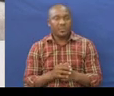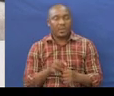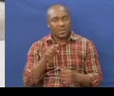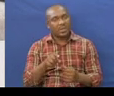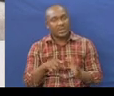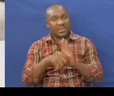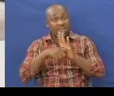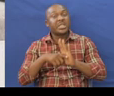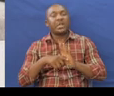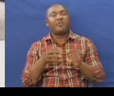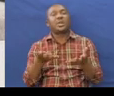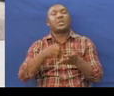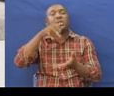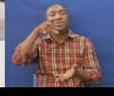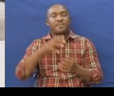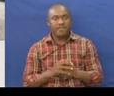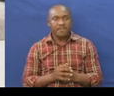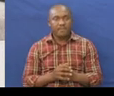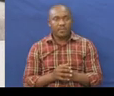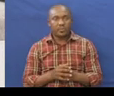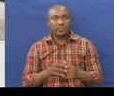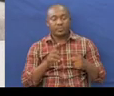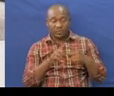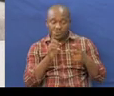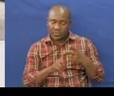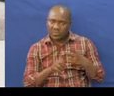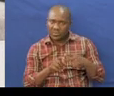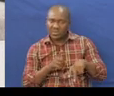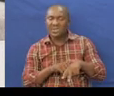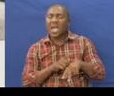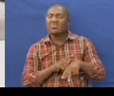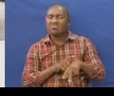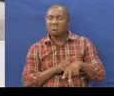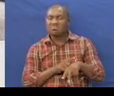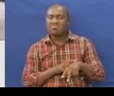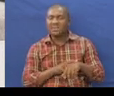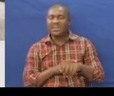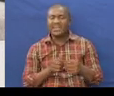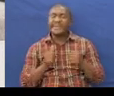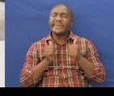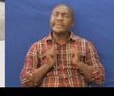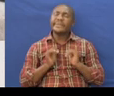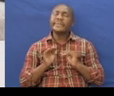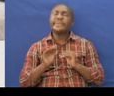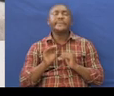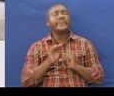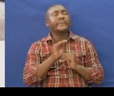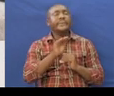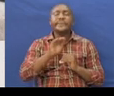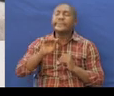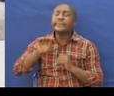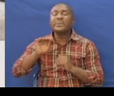of the disadvantages. But also, we say it consumes a lot of time. It's time consuming. You needed to travel to go to that